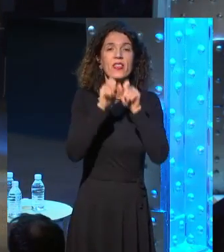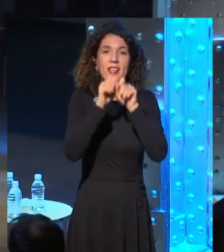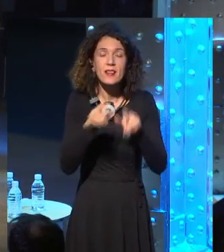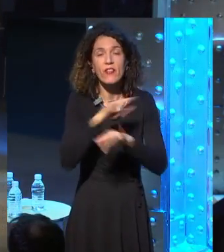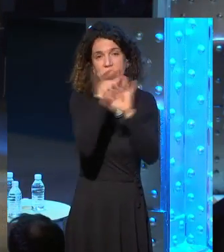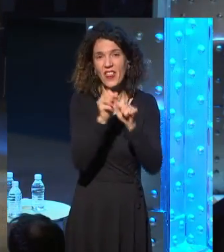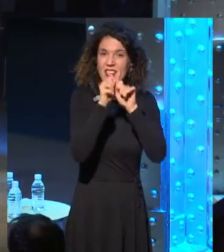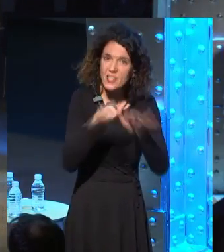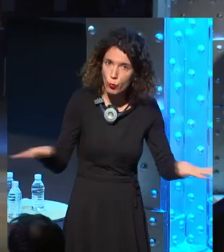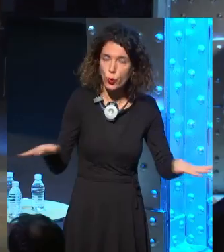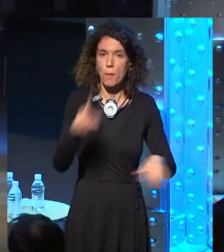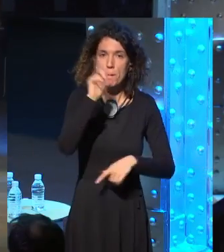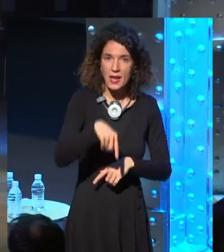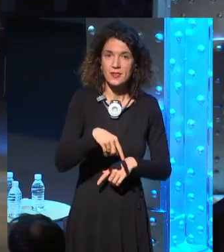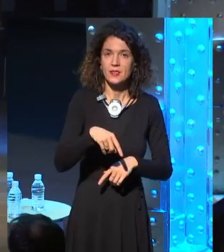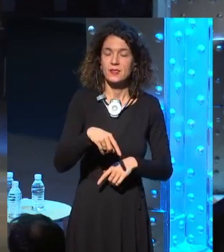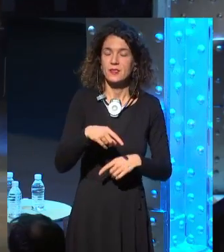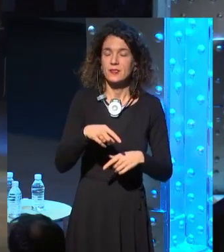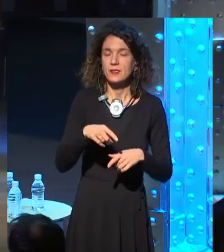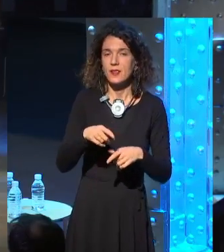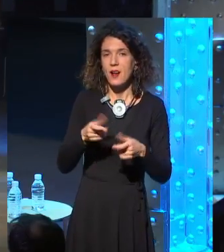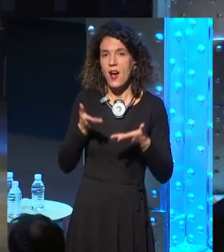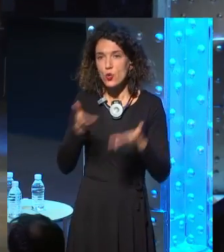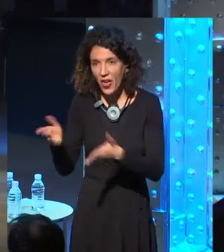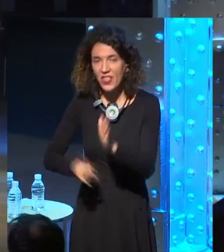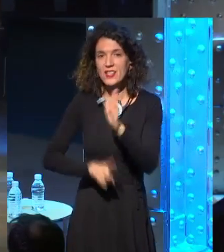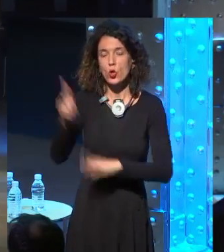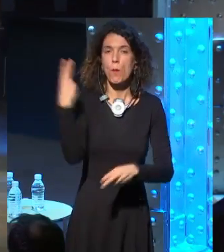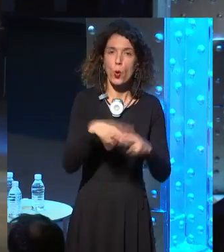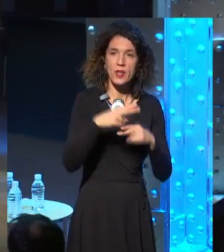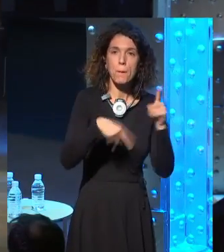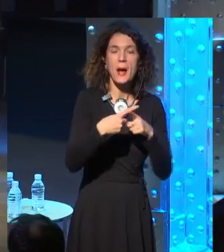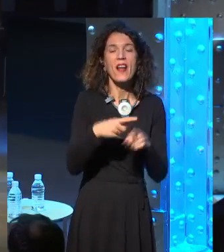to aid in policy making and decision making.